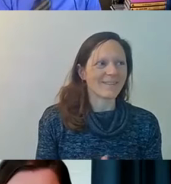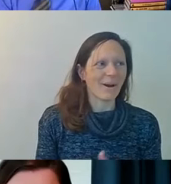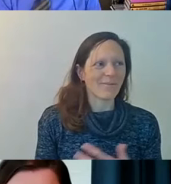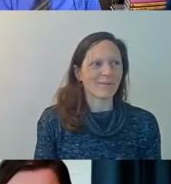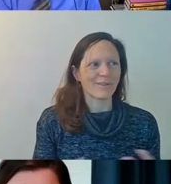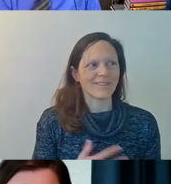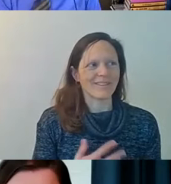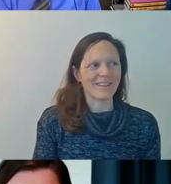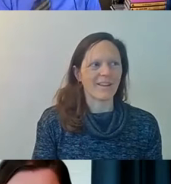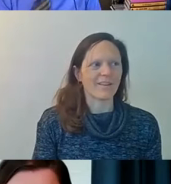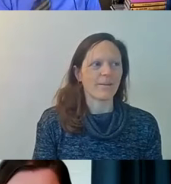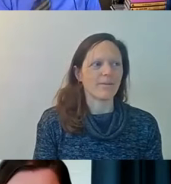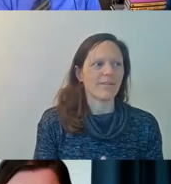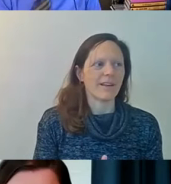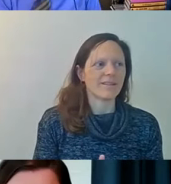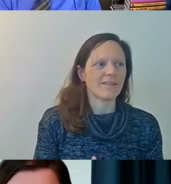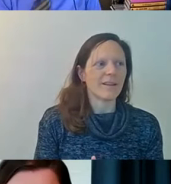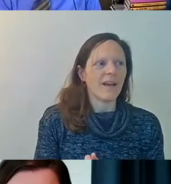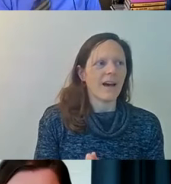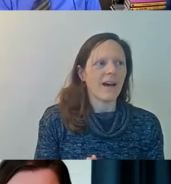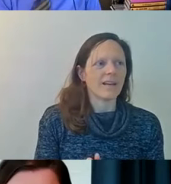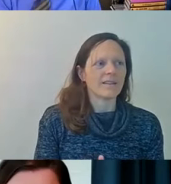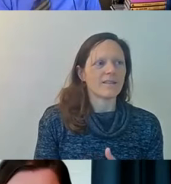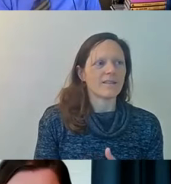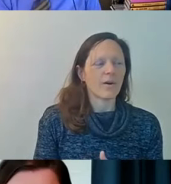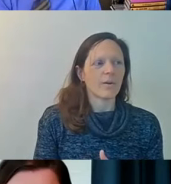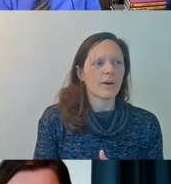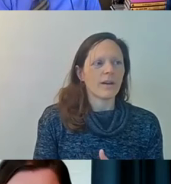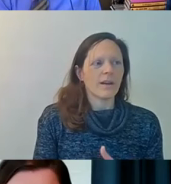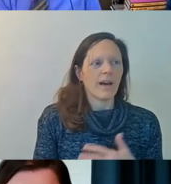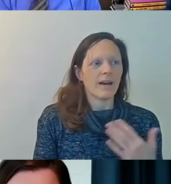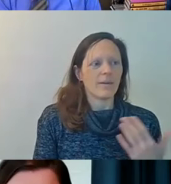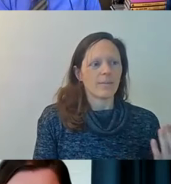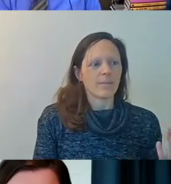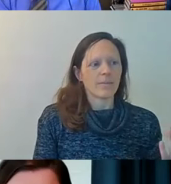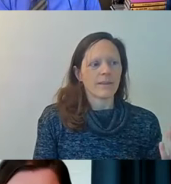on smartphones versus on another type of device.